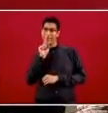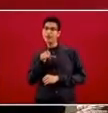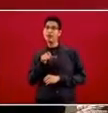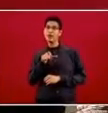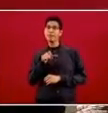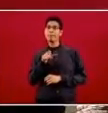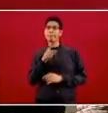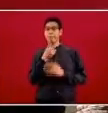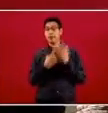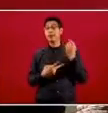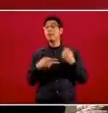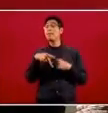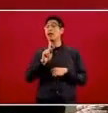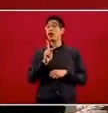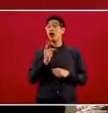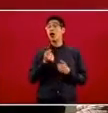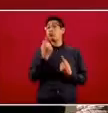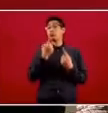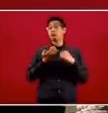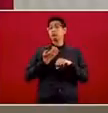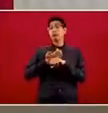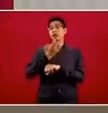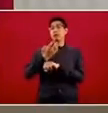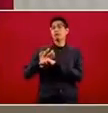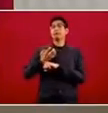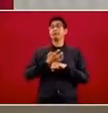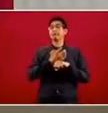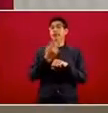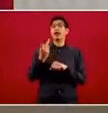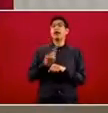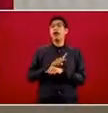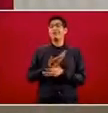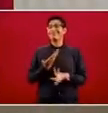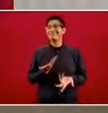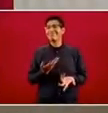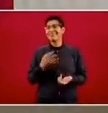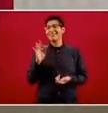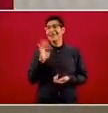characteristics of a set of hospitals within the whole country.